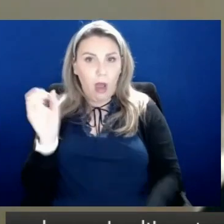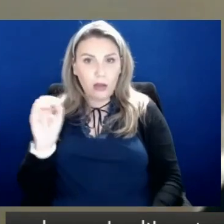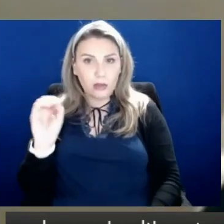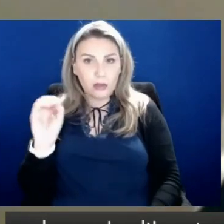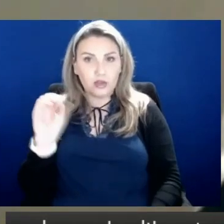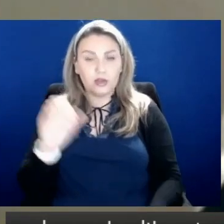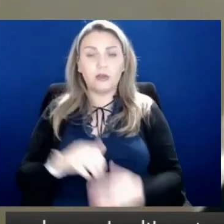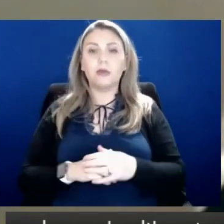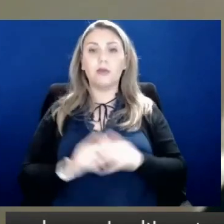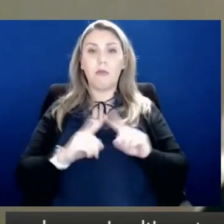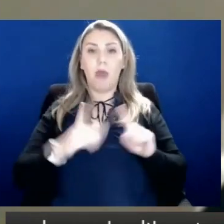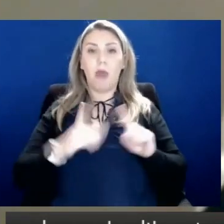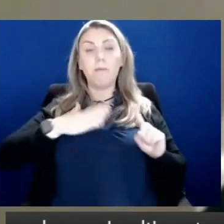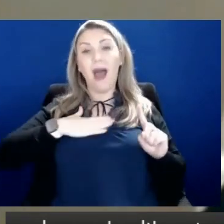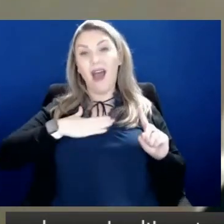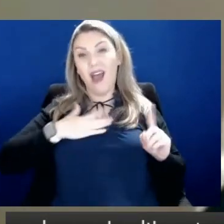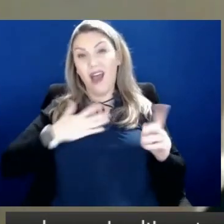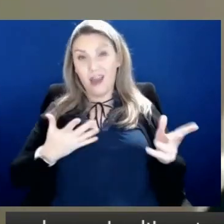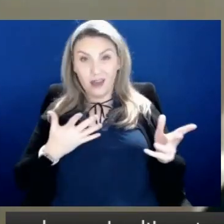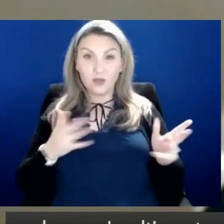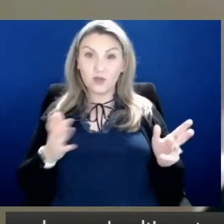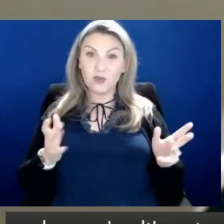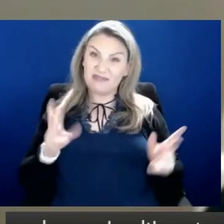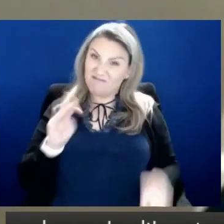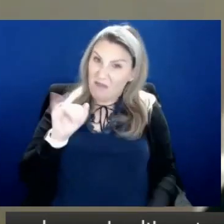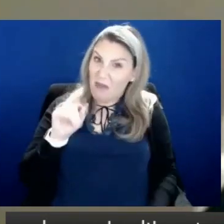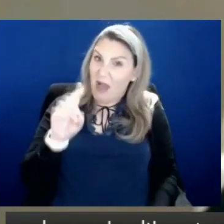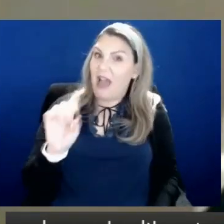But mine was pretty mild.